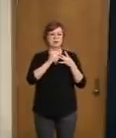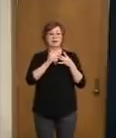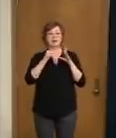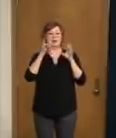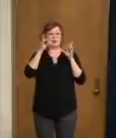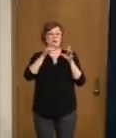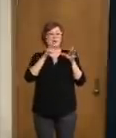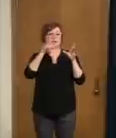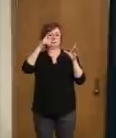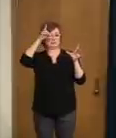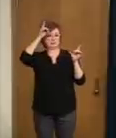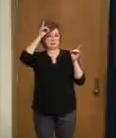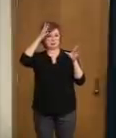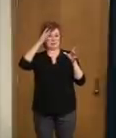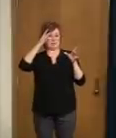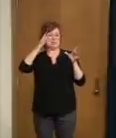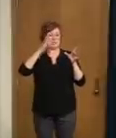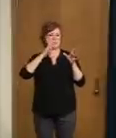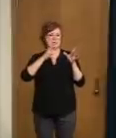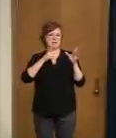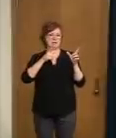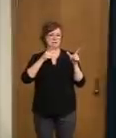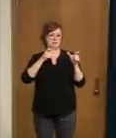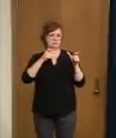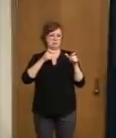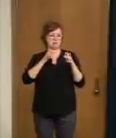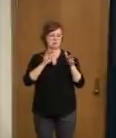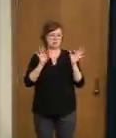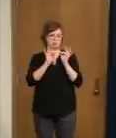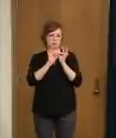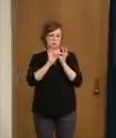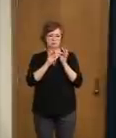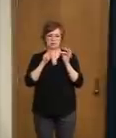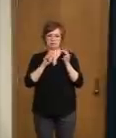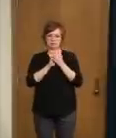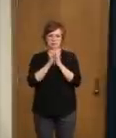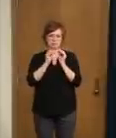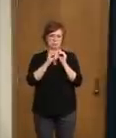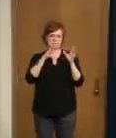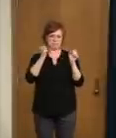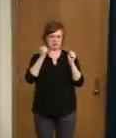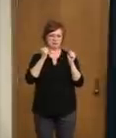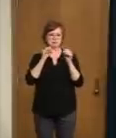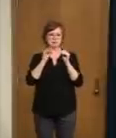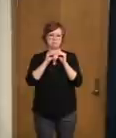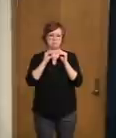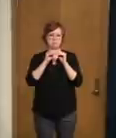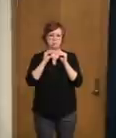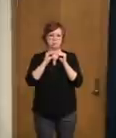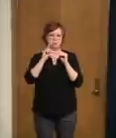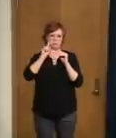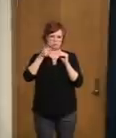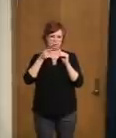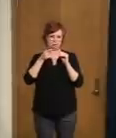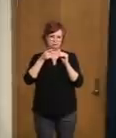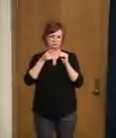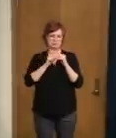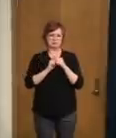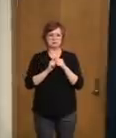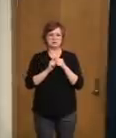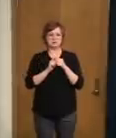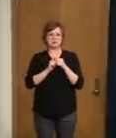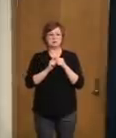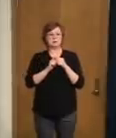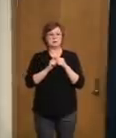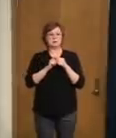need to continually get faster and smarter in our delivery. Stable, predictable, and large volume allocations